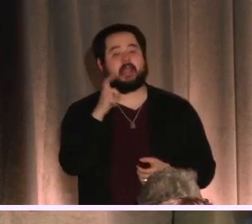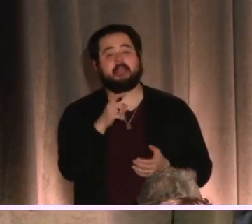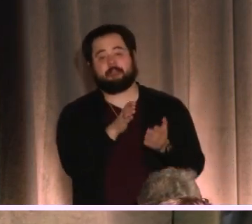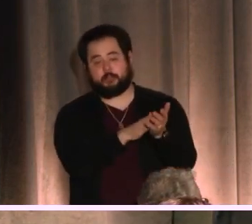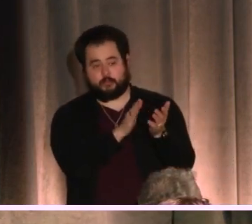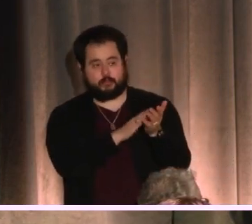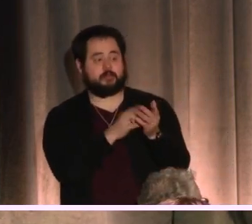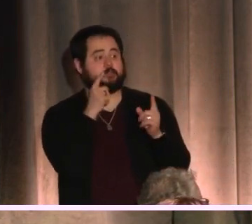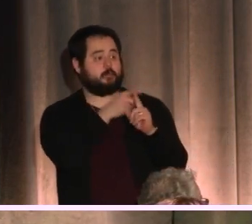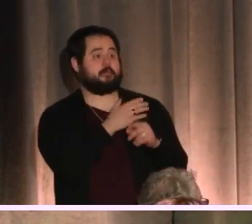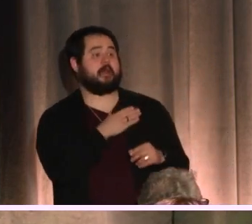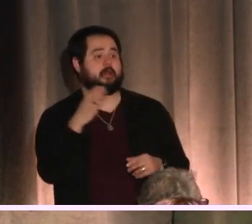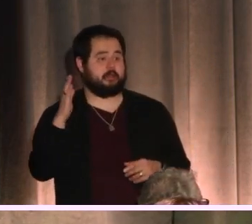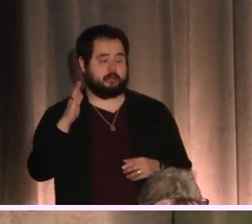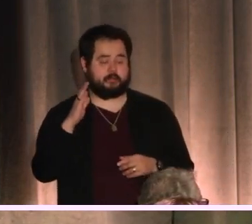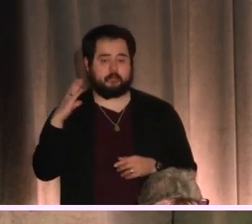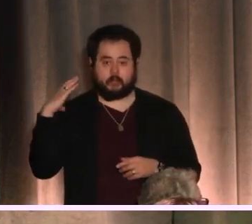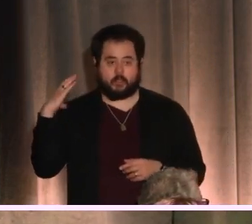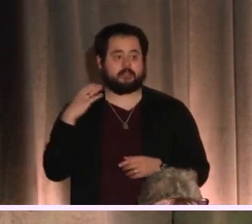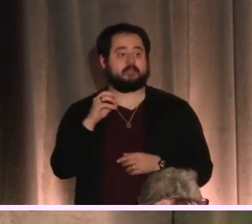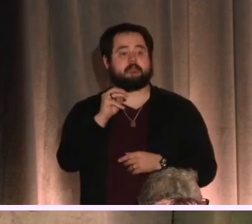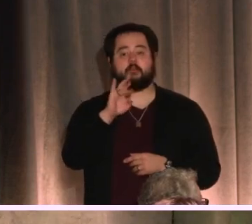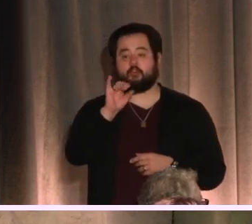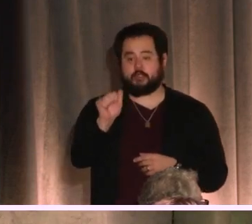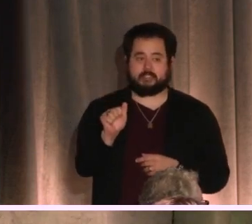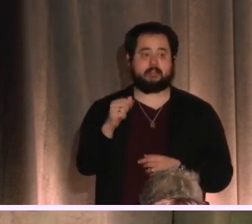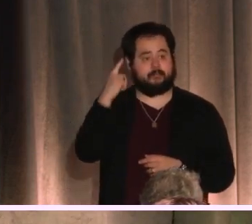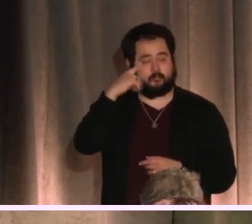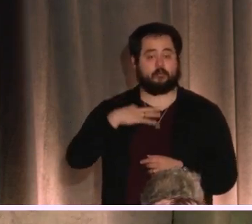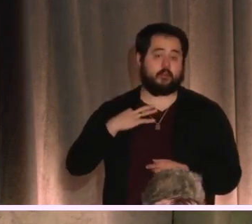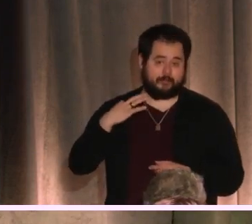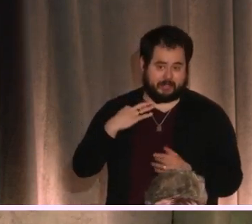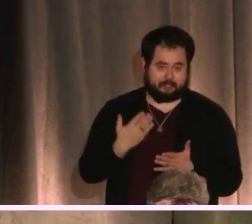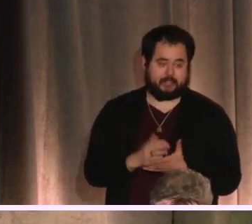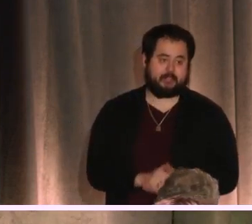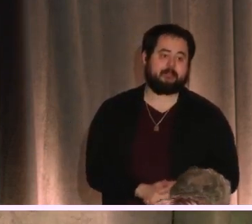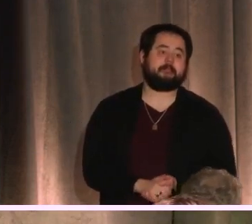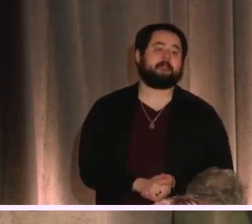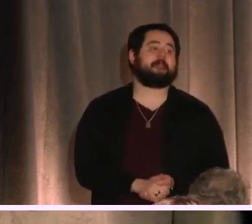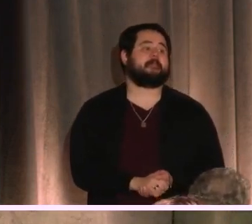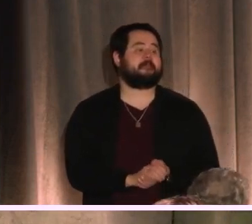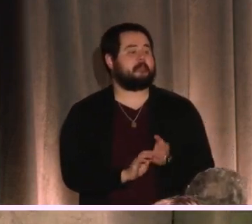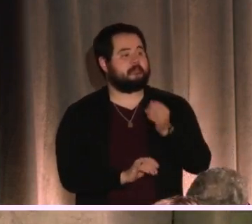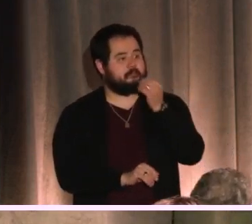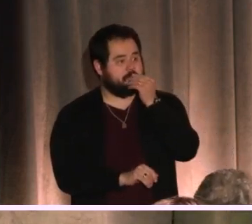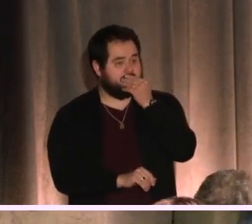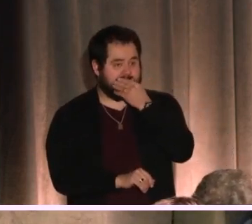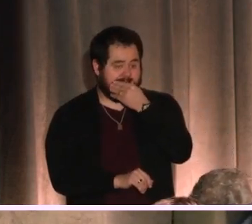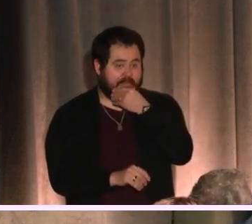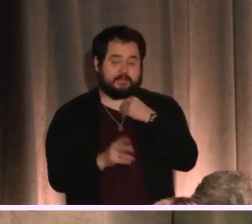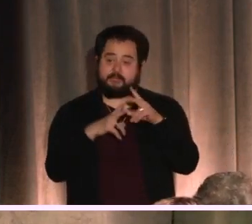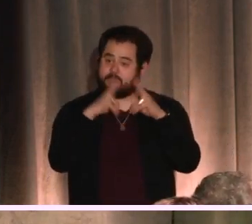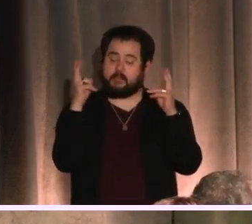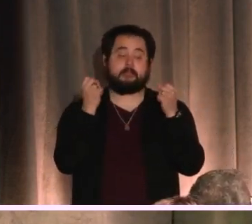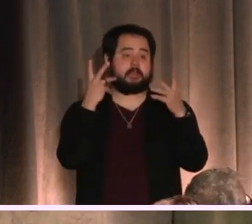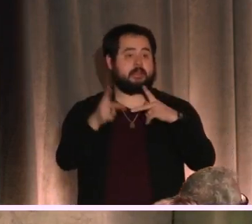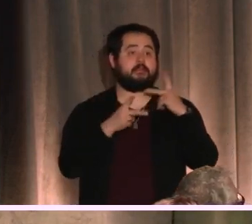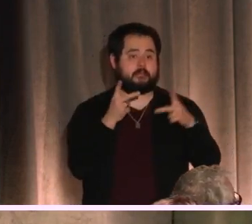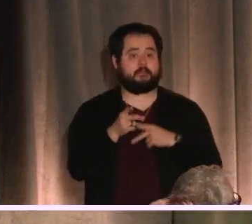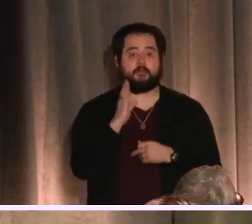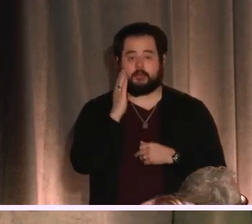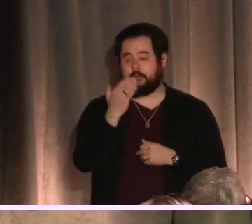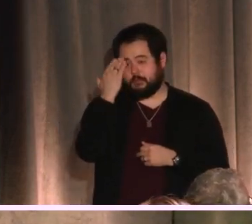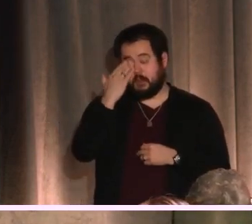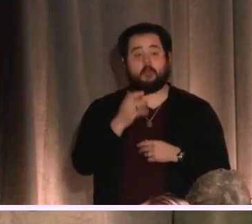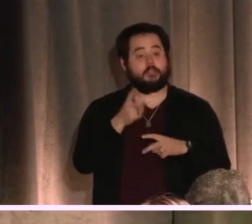to my boss, Marissa Gallagher, for nominating me. It's very, as a lot of people will attest, it's very hard to make me